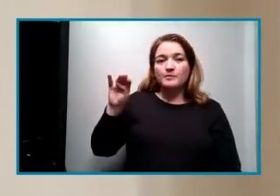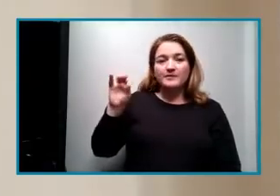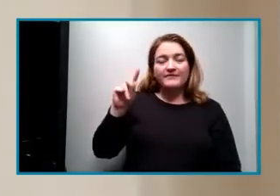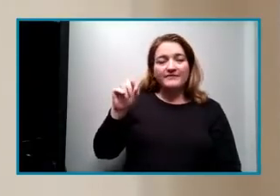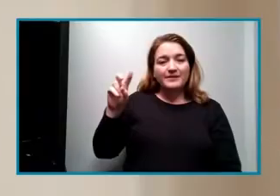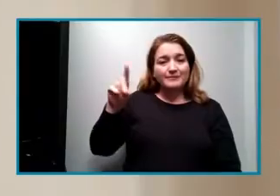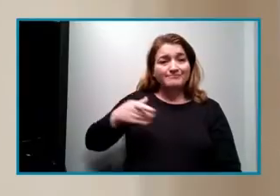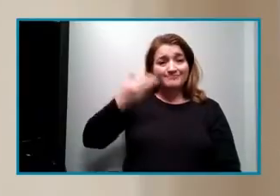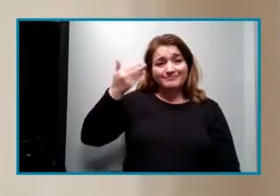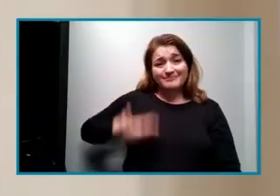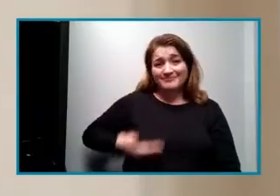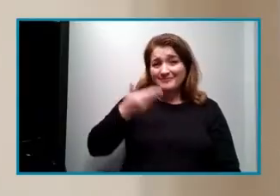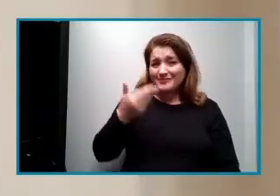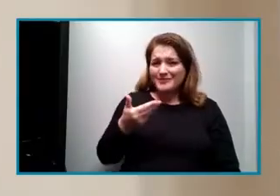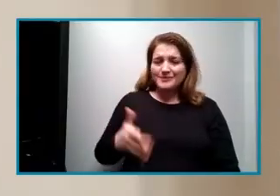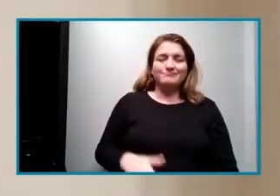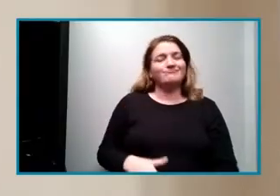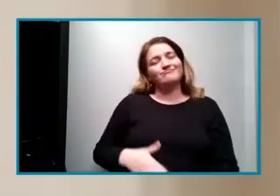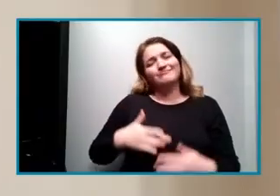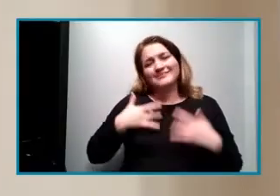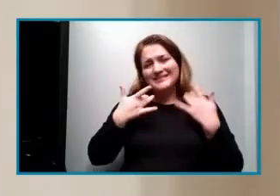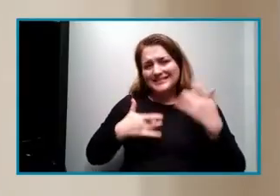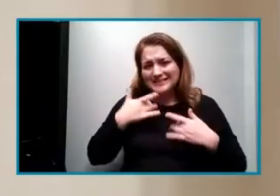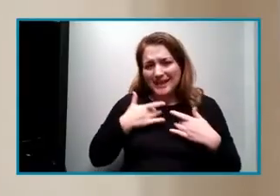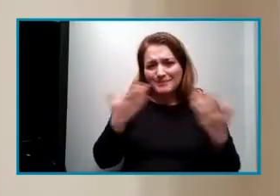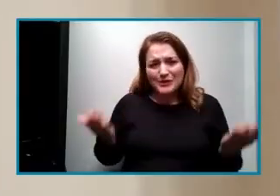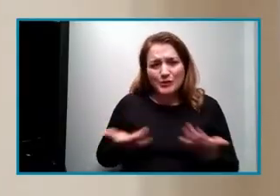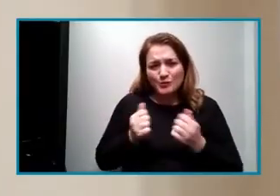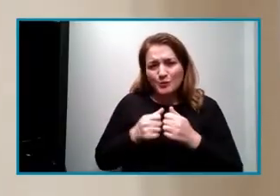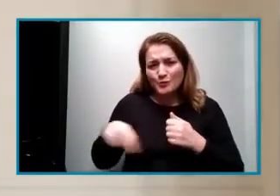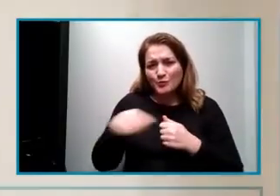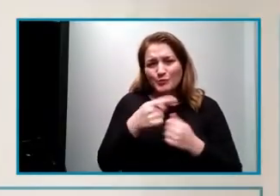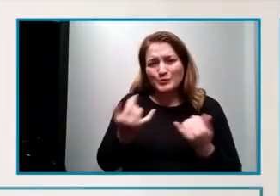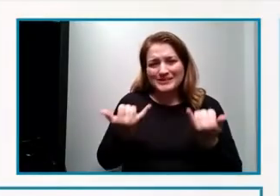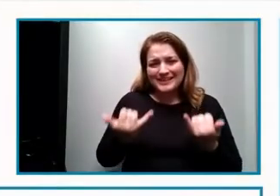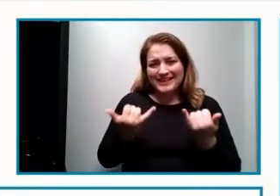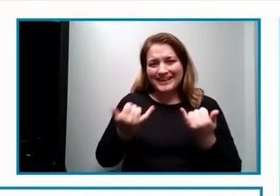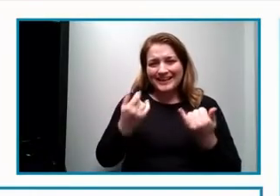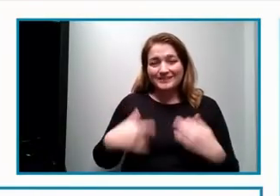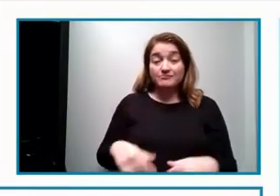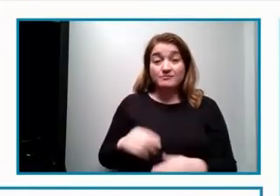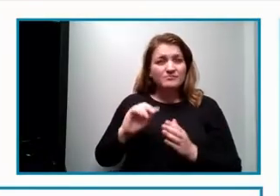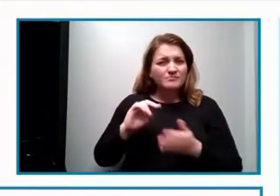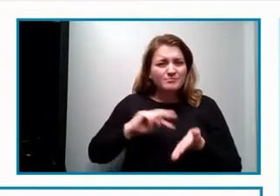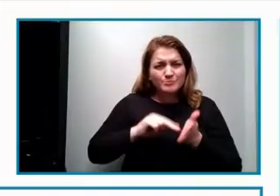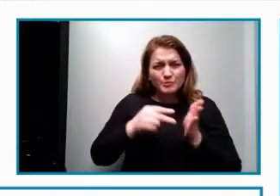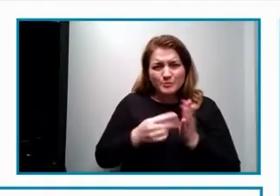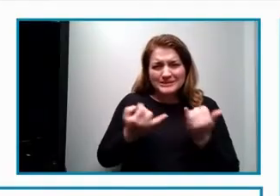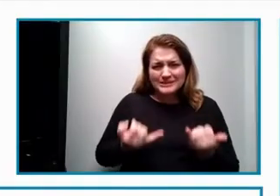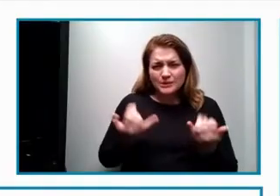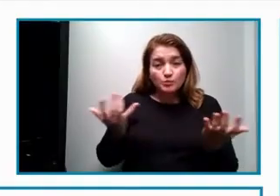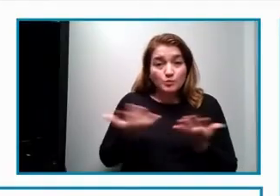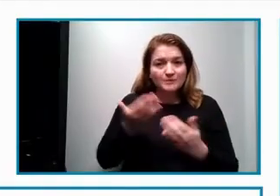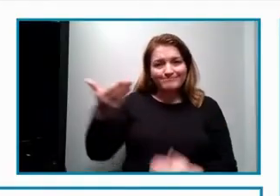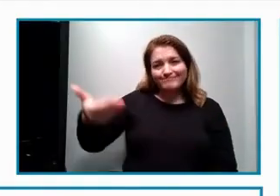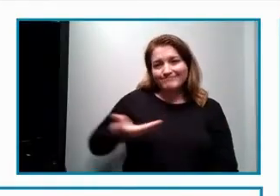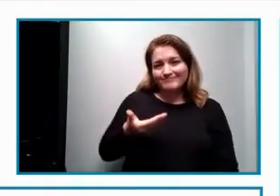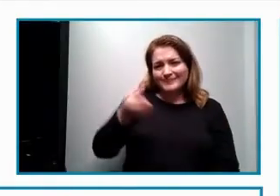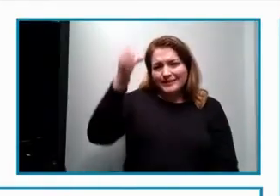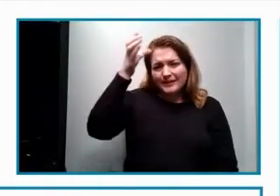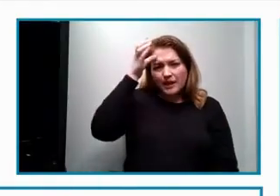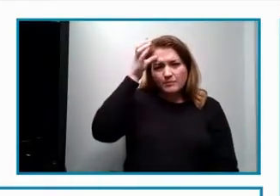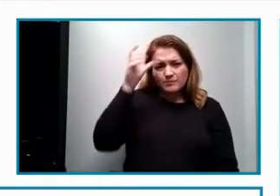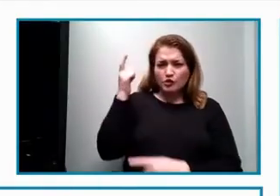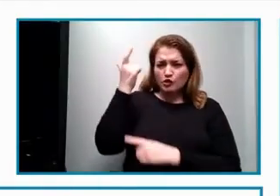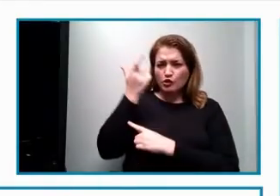you all to an hour of learning together. The purpose of the webinar today is to introduce the concept of logic models and